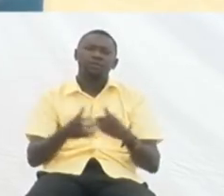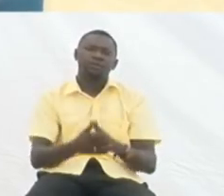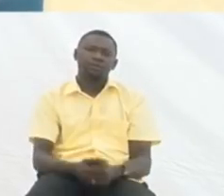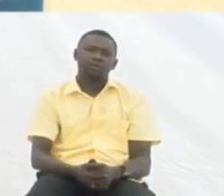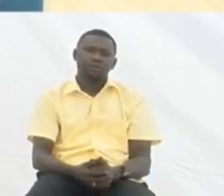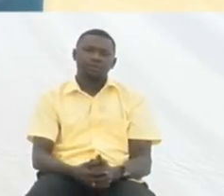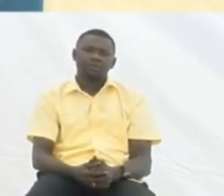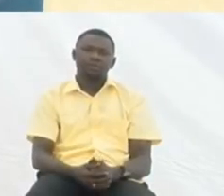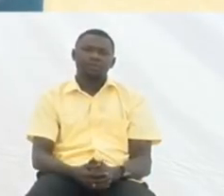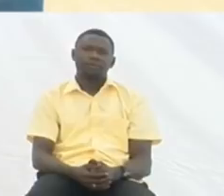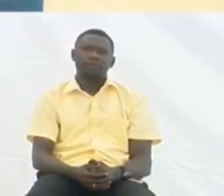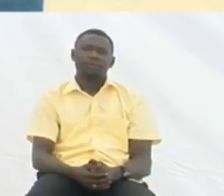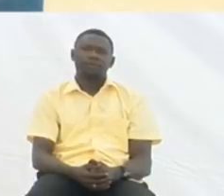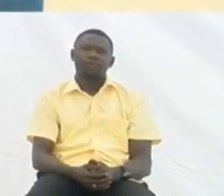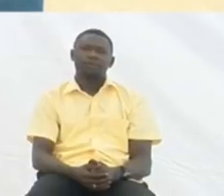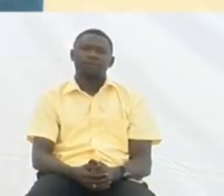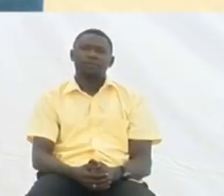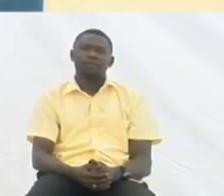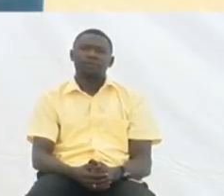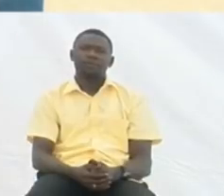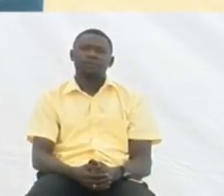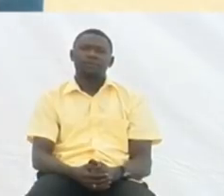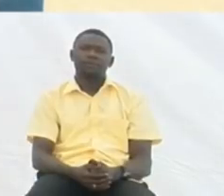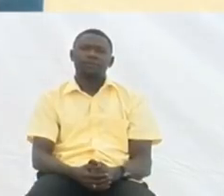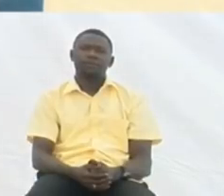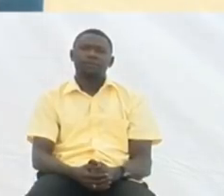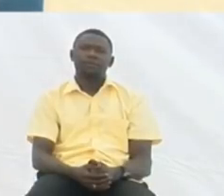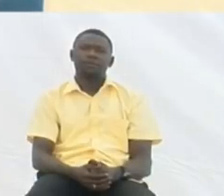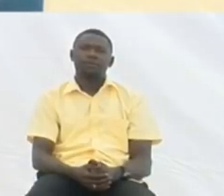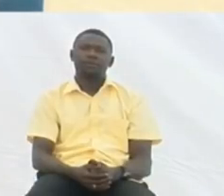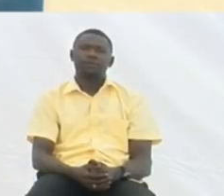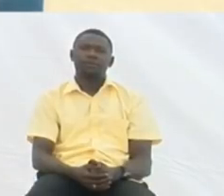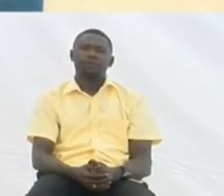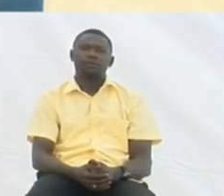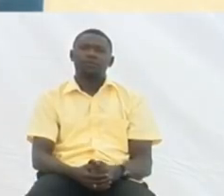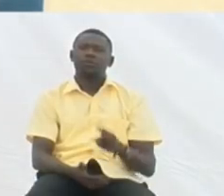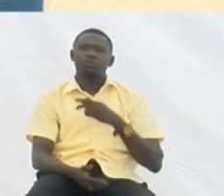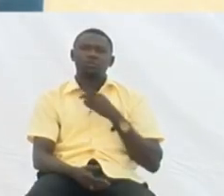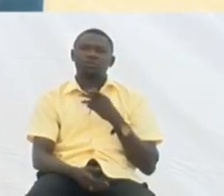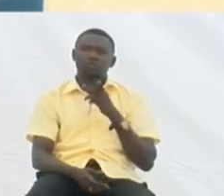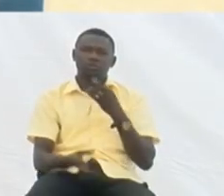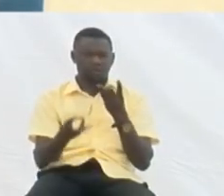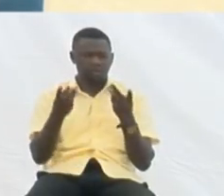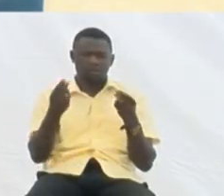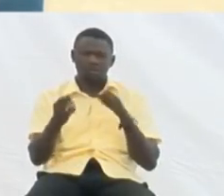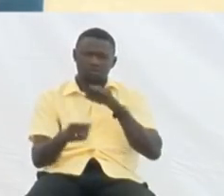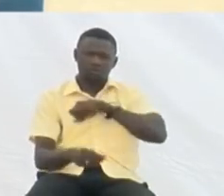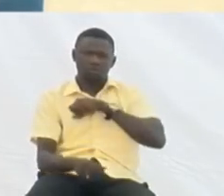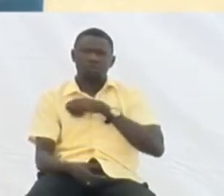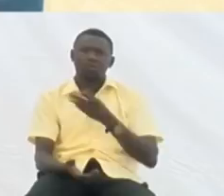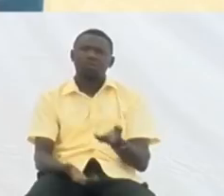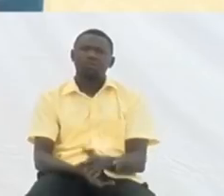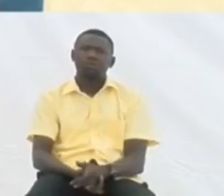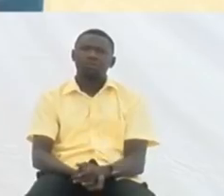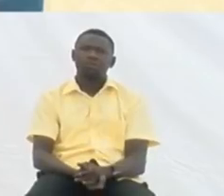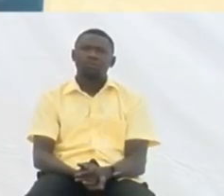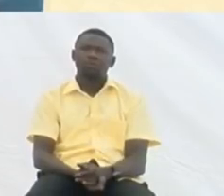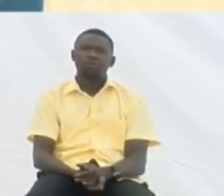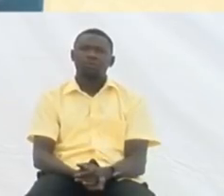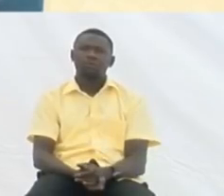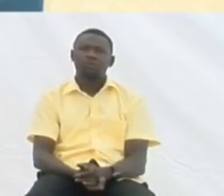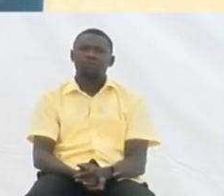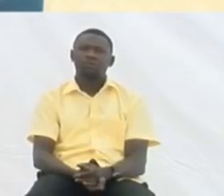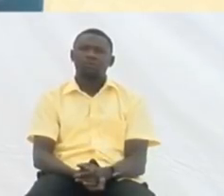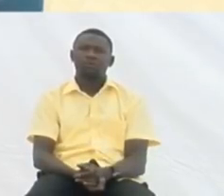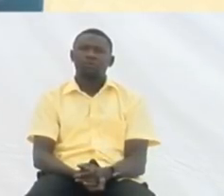Bafulali. Ato lenyanta. Ato lenyanta akonti lafie. I can. Yeah. You are supposed to do the counting yourselves. Yo sayaka